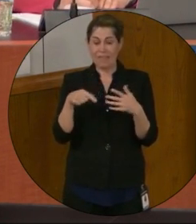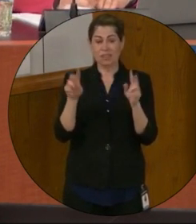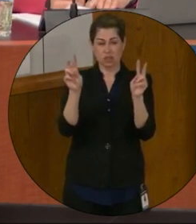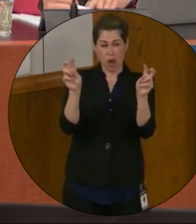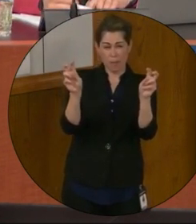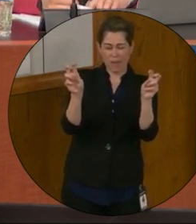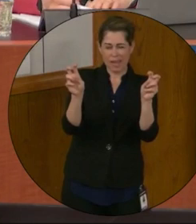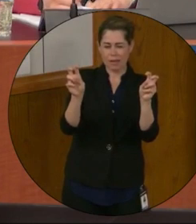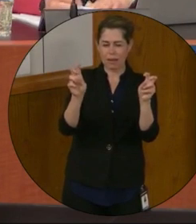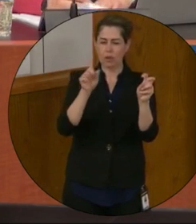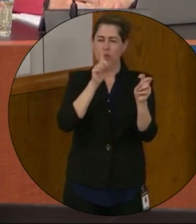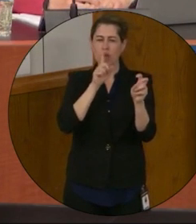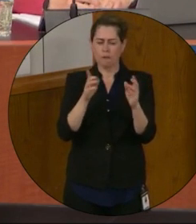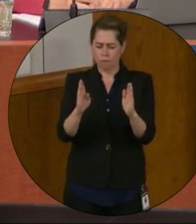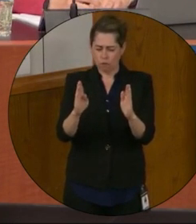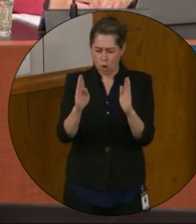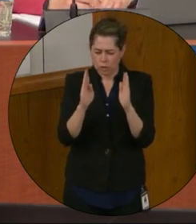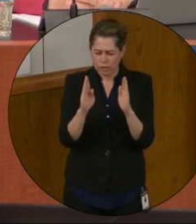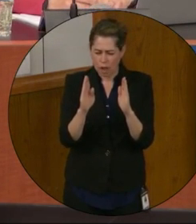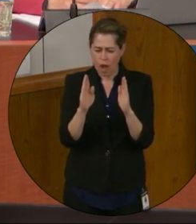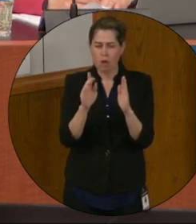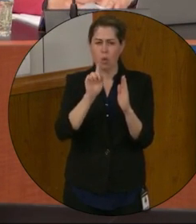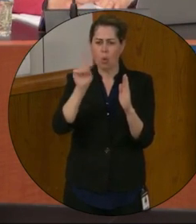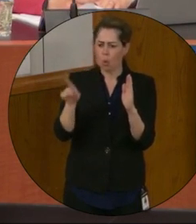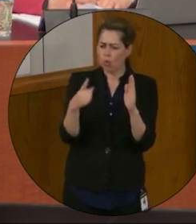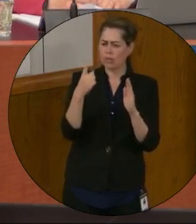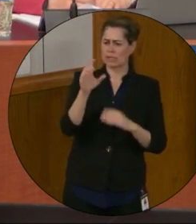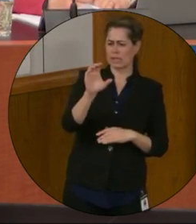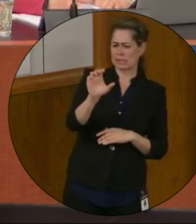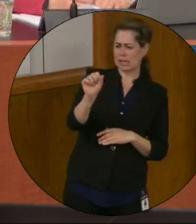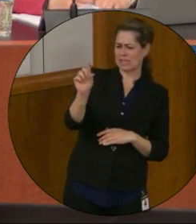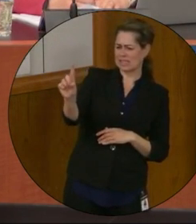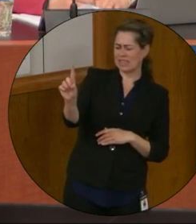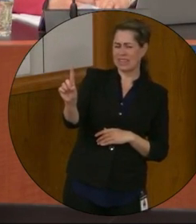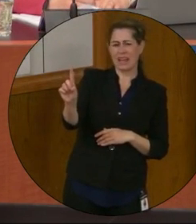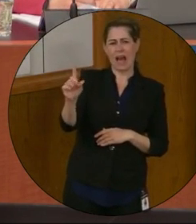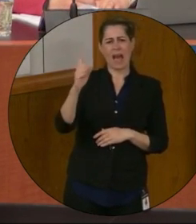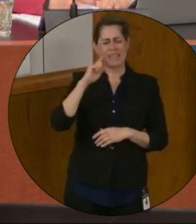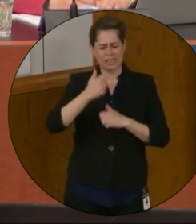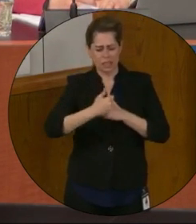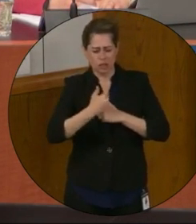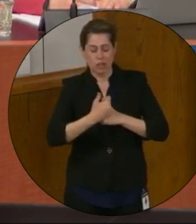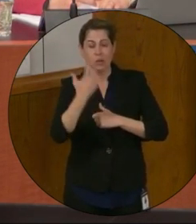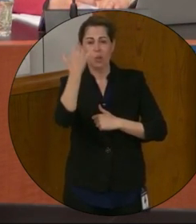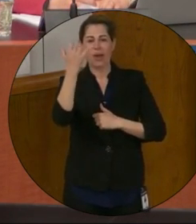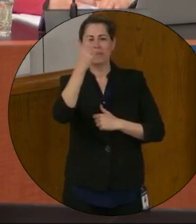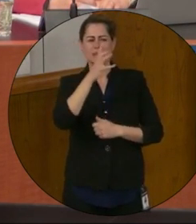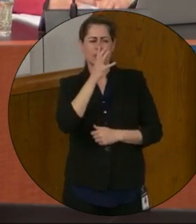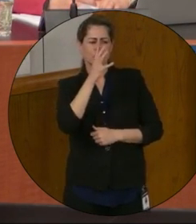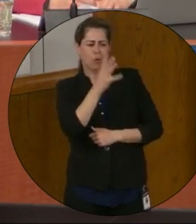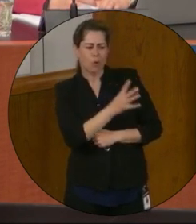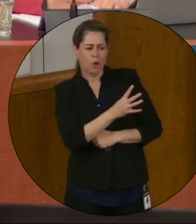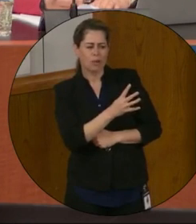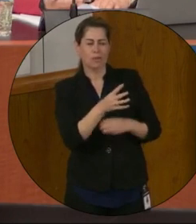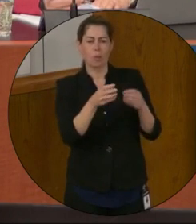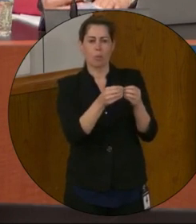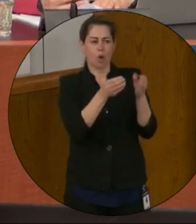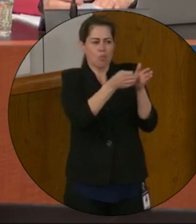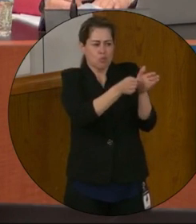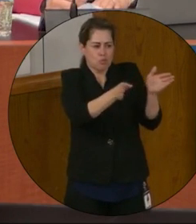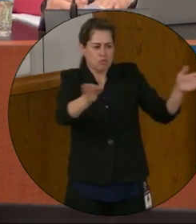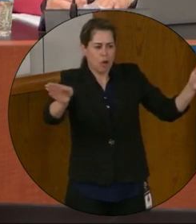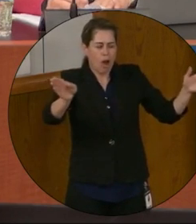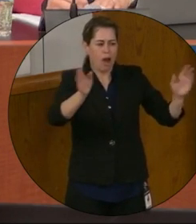topic so narrowly focused on just CCSD is that I think it ignores the broader context in which these things